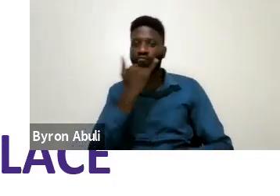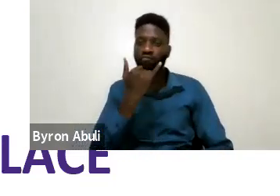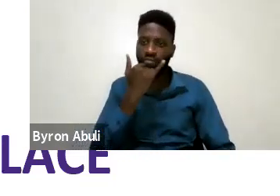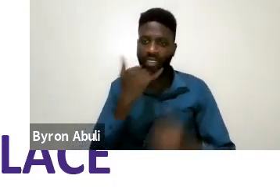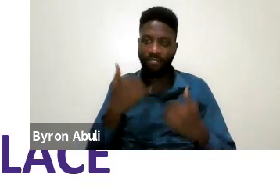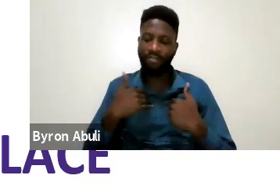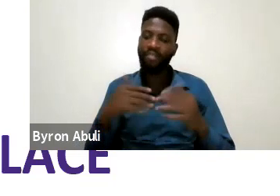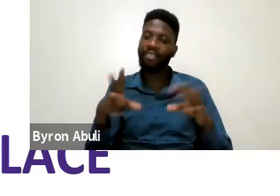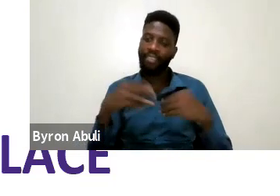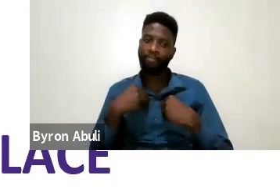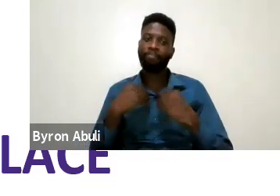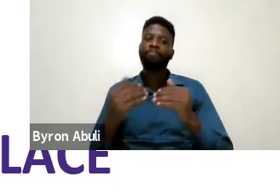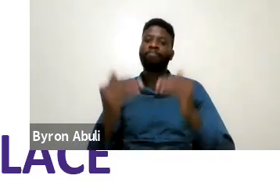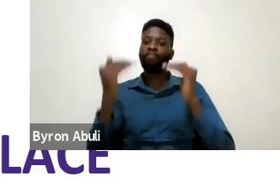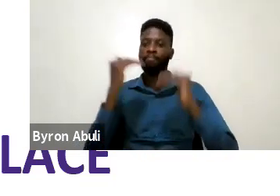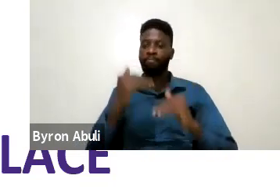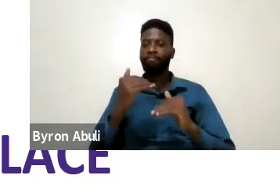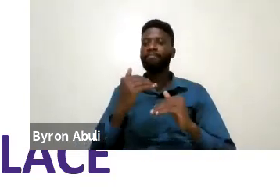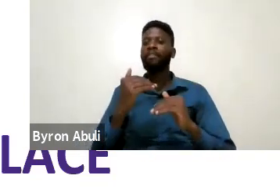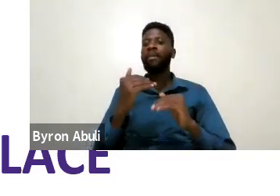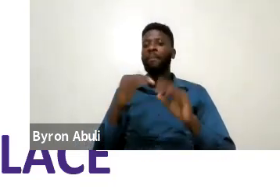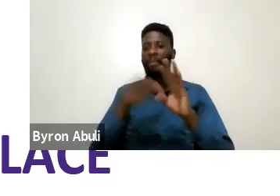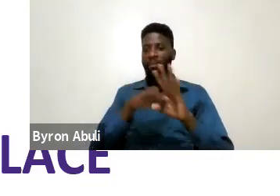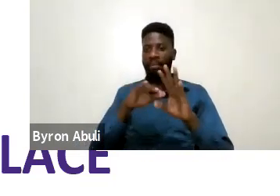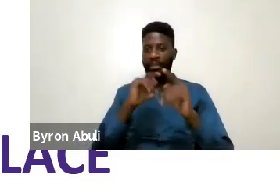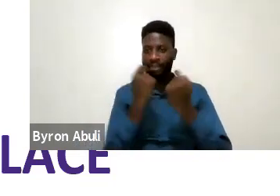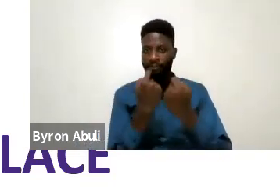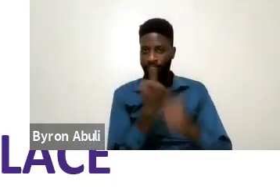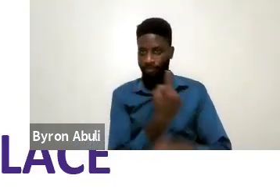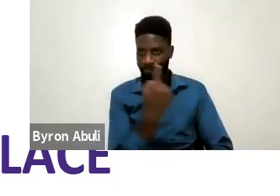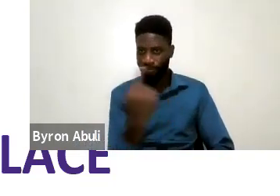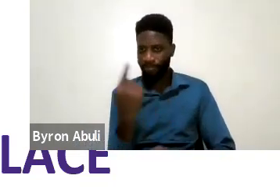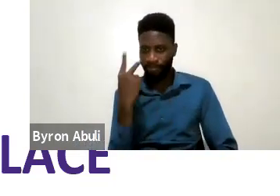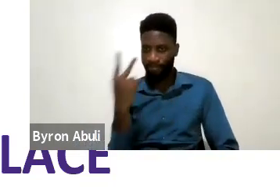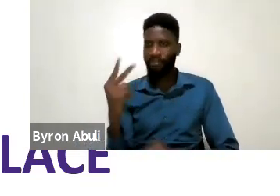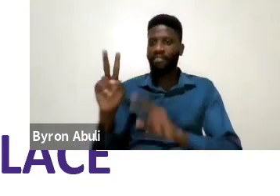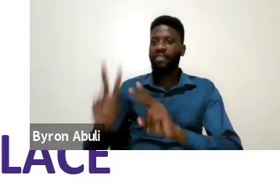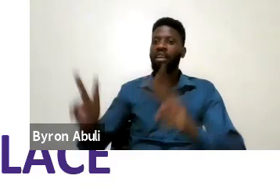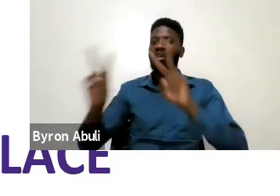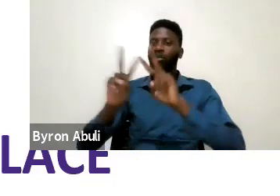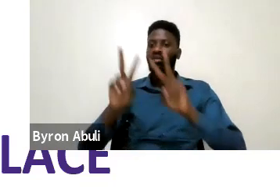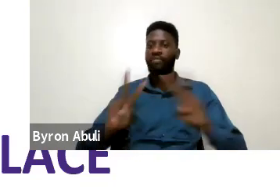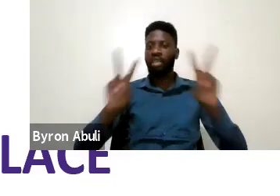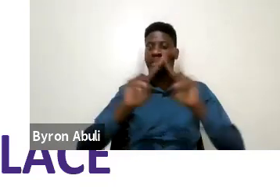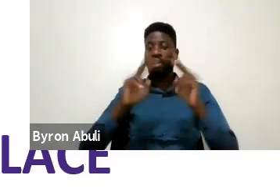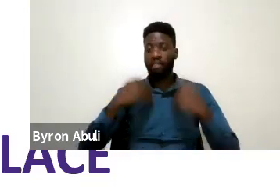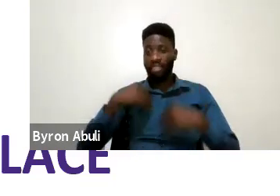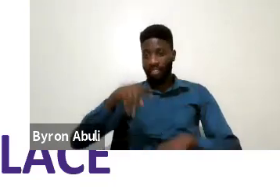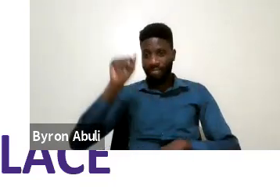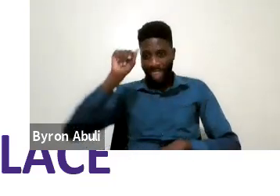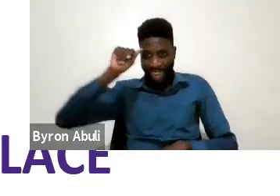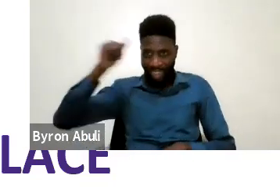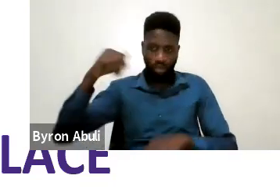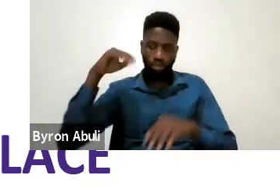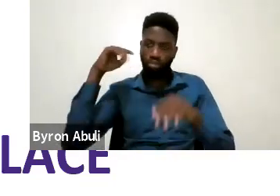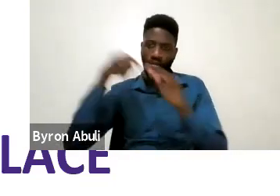See value in each member of the team. Even if you're probably the most intelligent person in that team, you're the one who comes up with the most brilliant